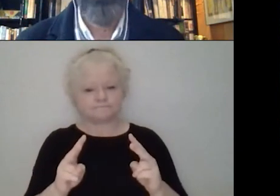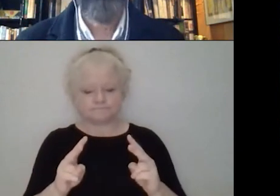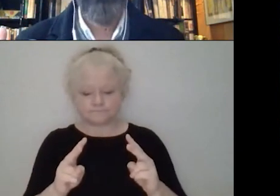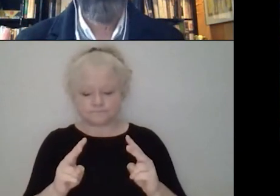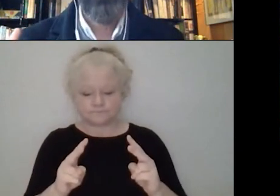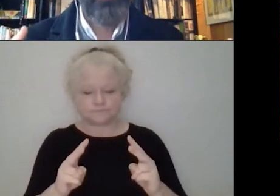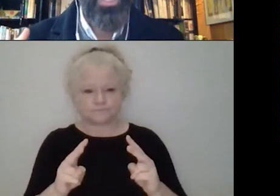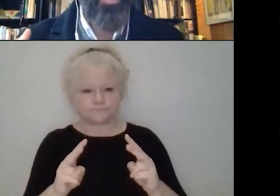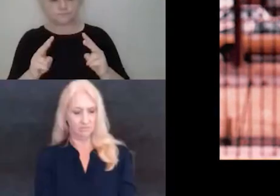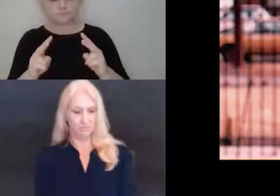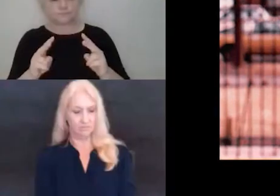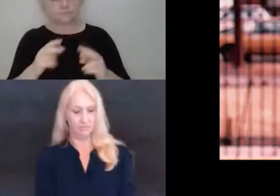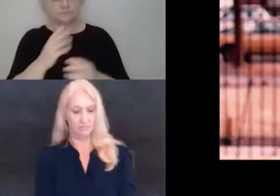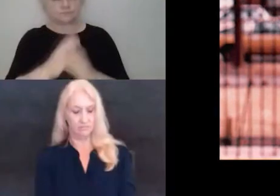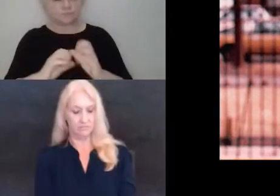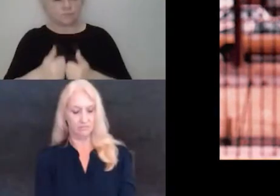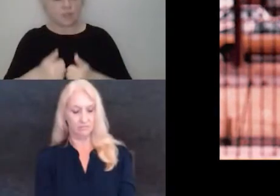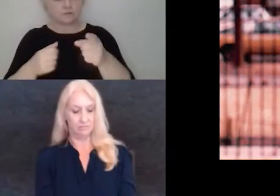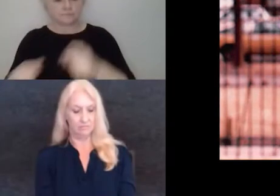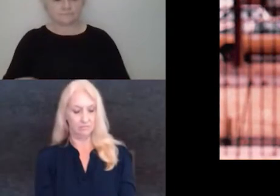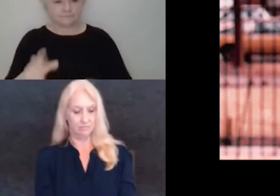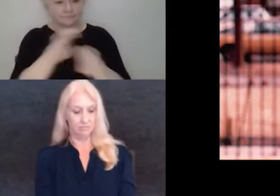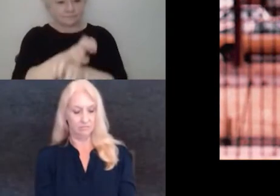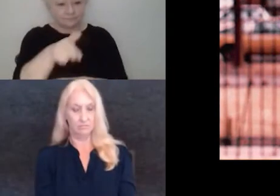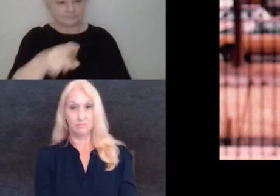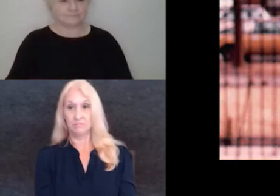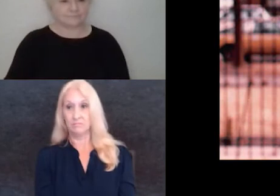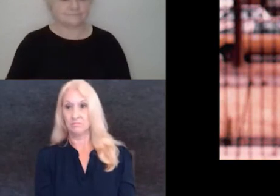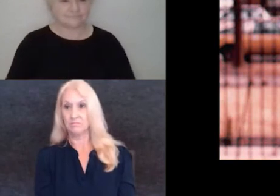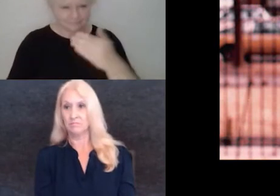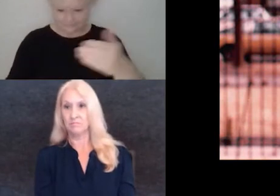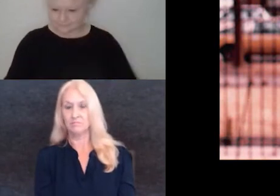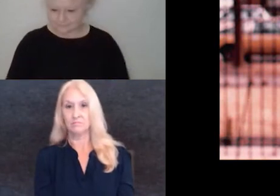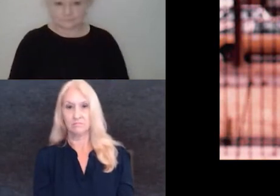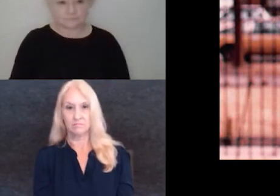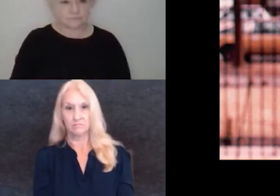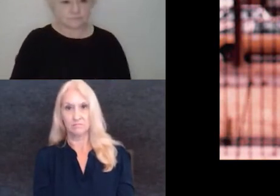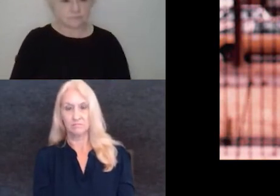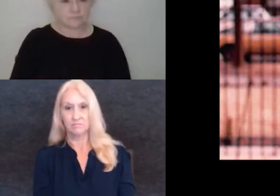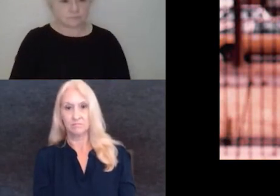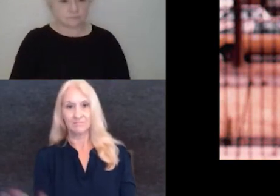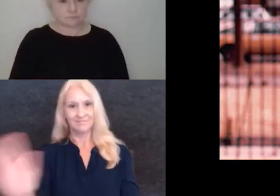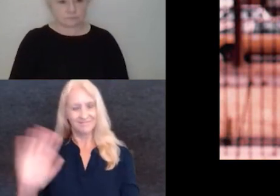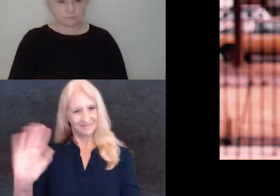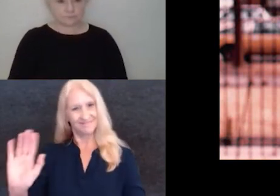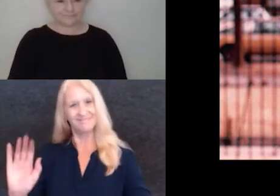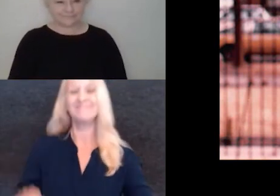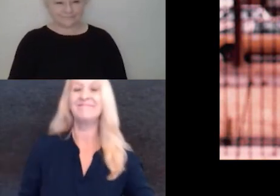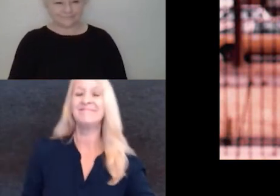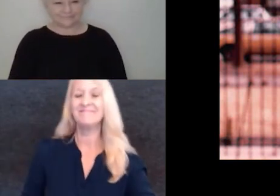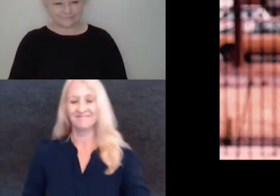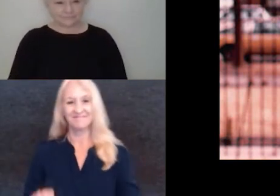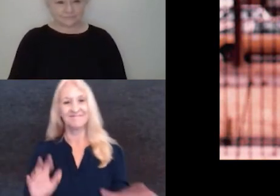it was a way for them to somehow realize the difference in language and how sometimes I will say something and I will crack up laughing. And